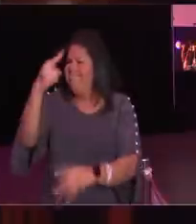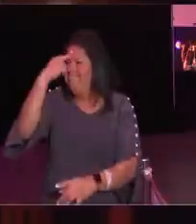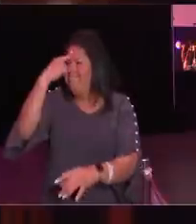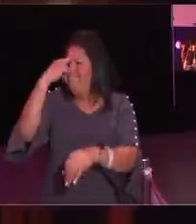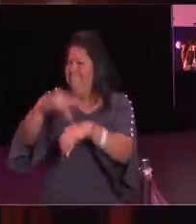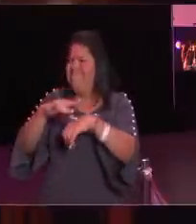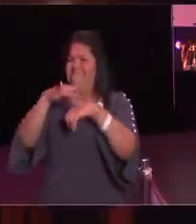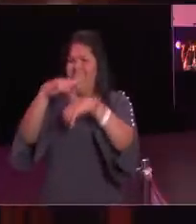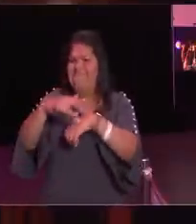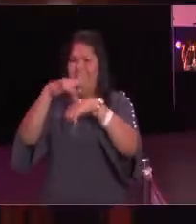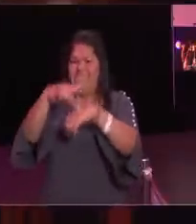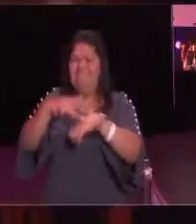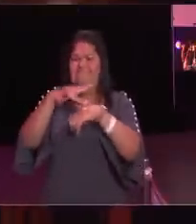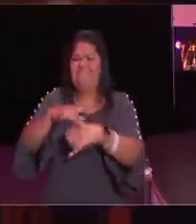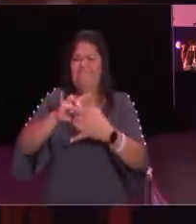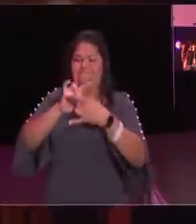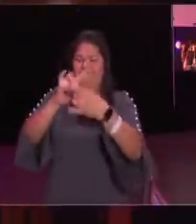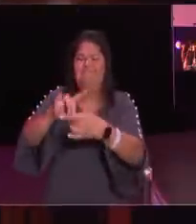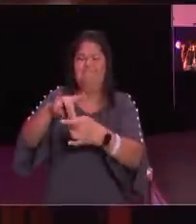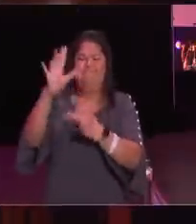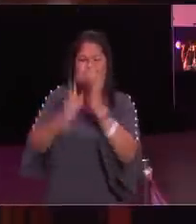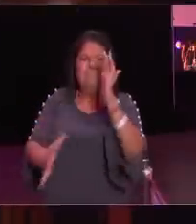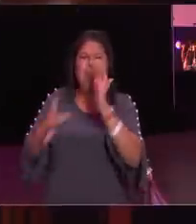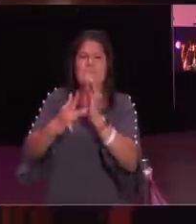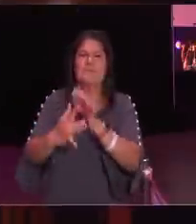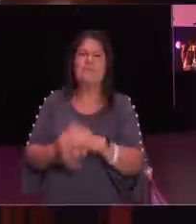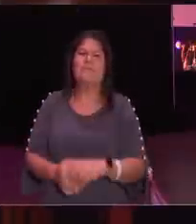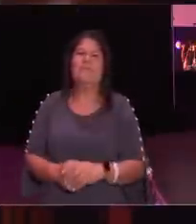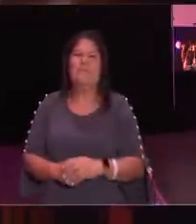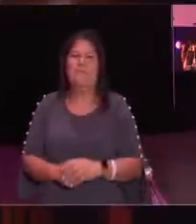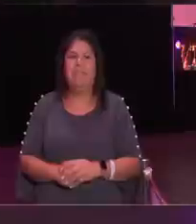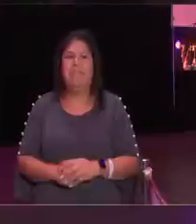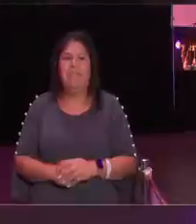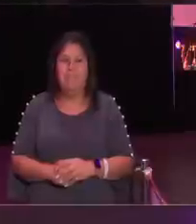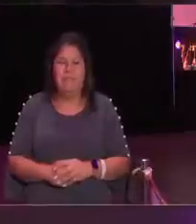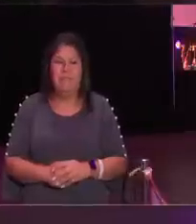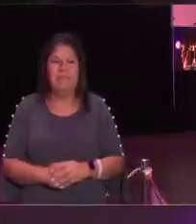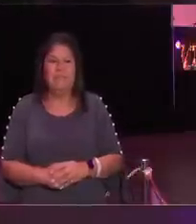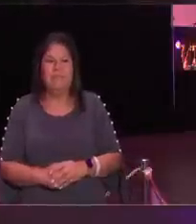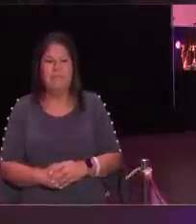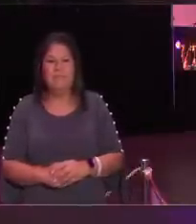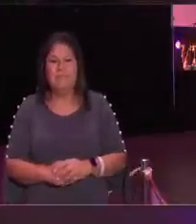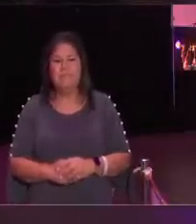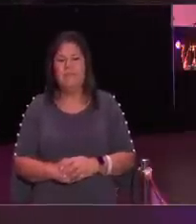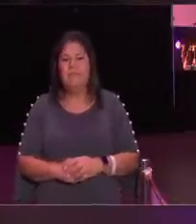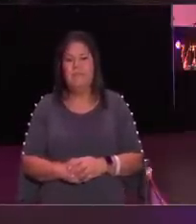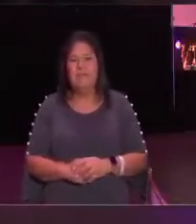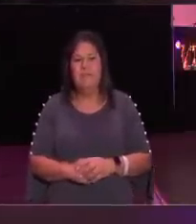my mind belongs to Jesus.